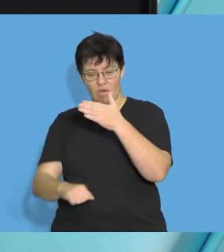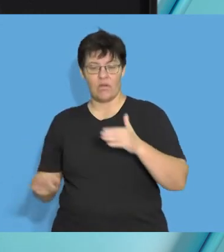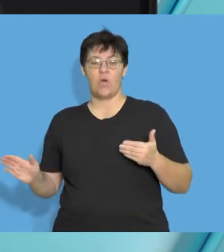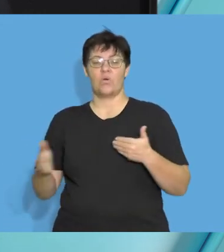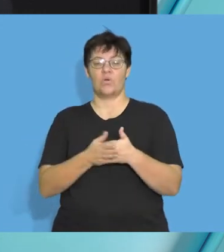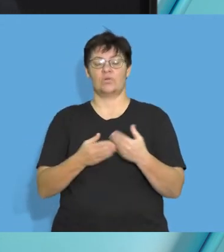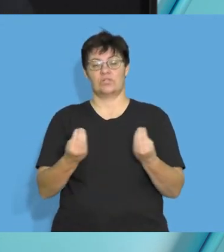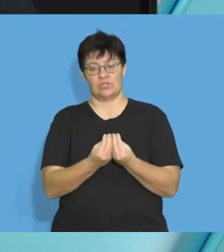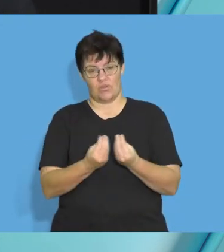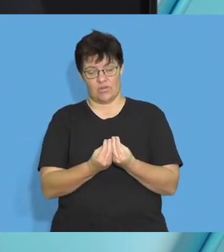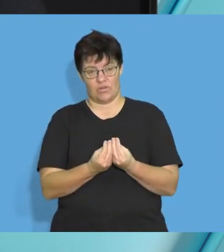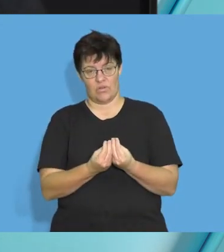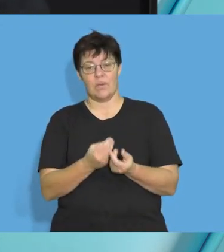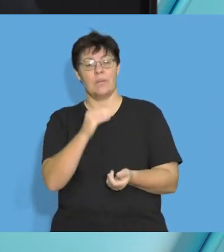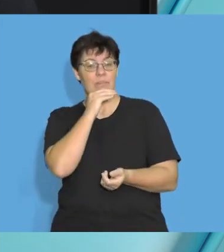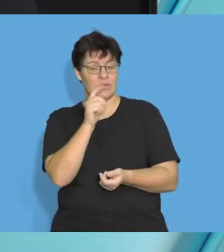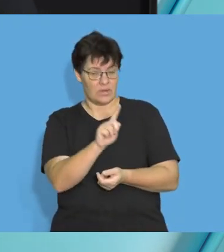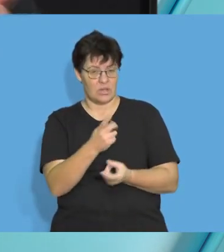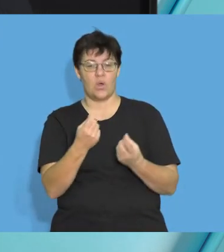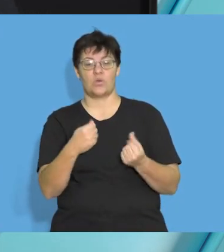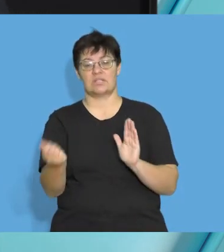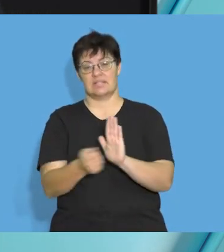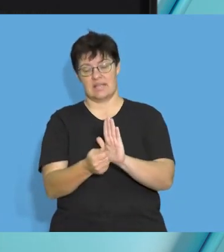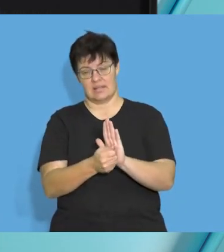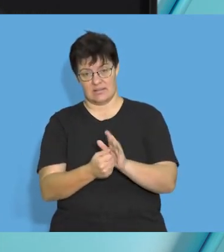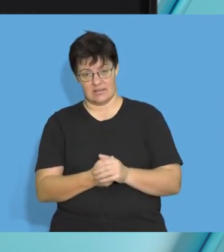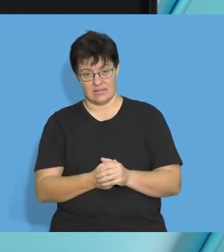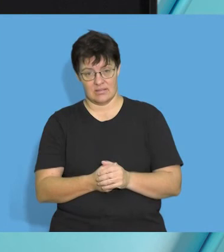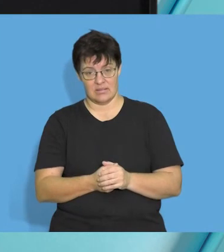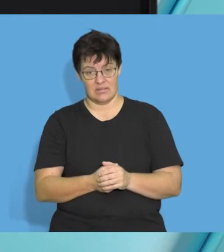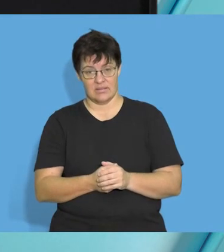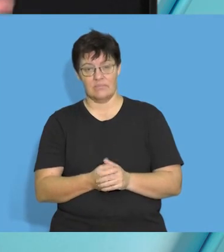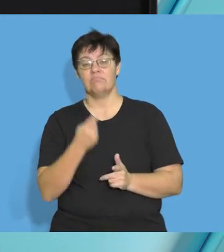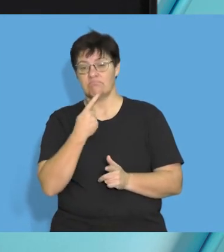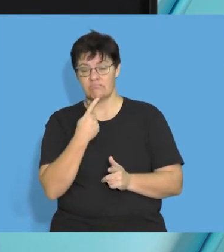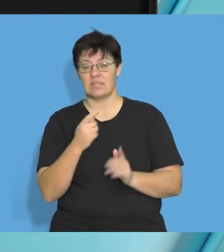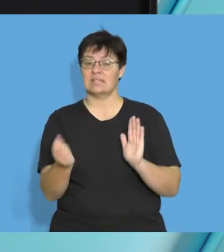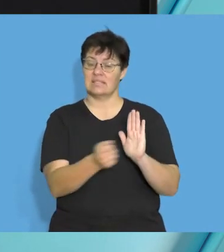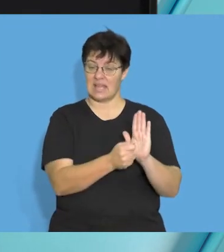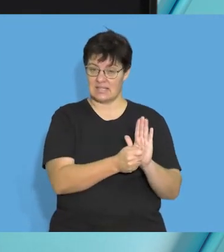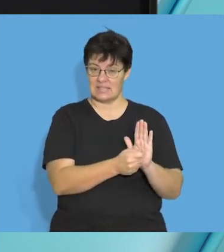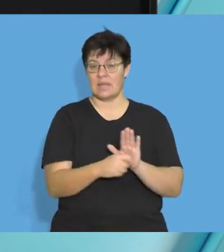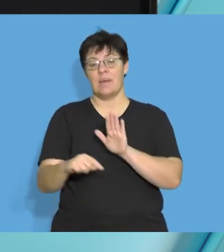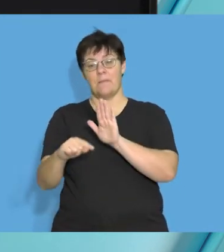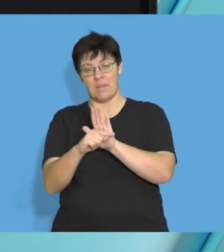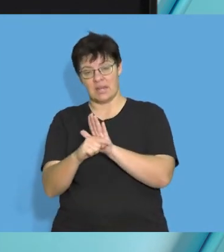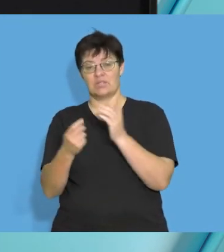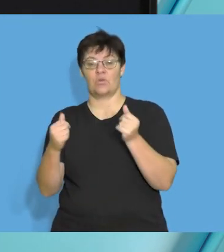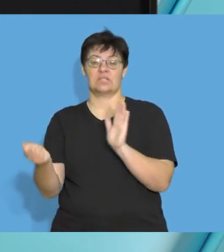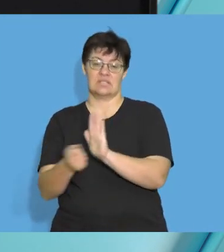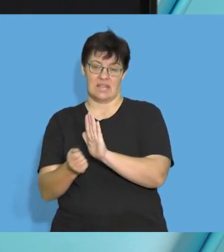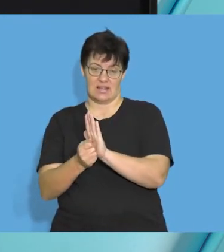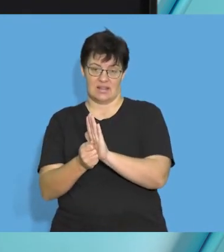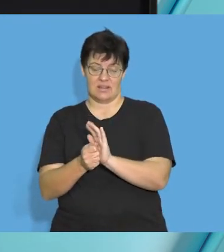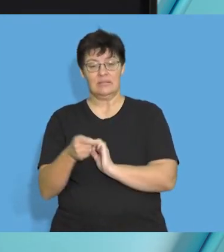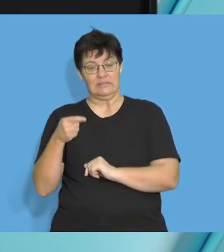give you your cost of sales. Eventually, you take your sales minus your cost of sales, and that will give